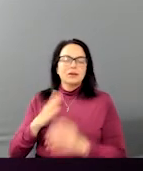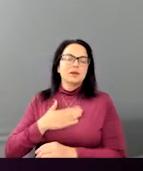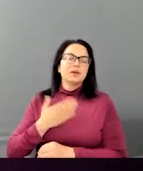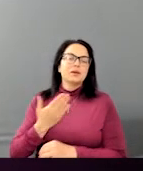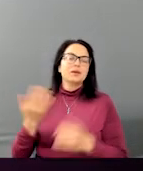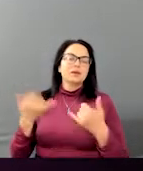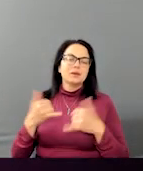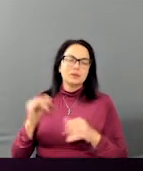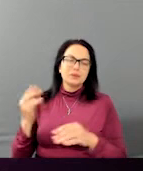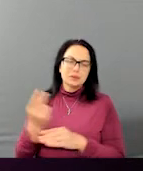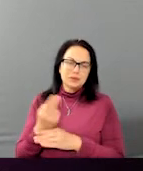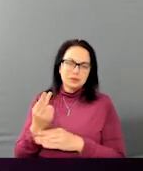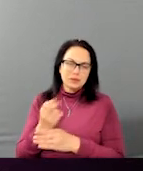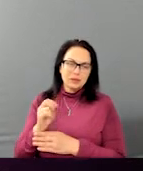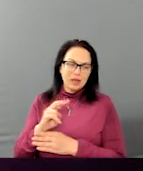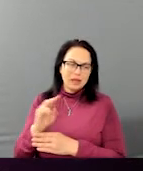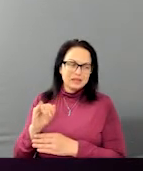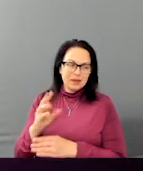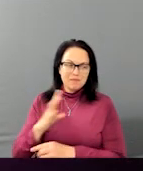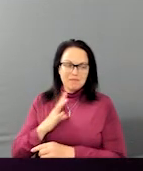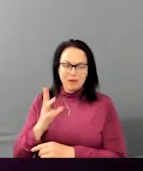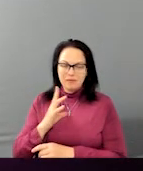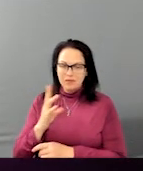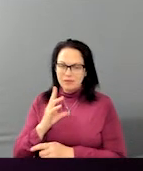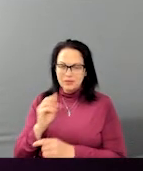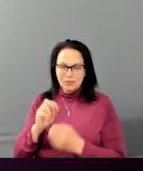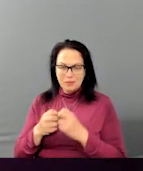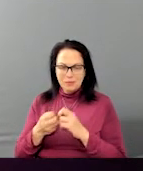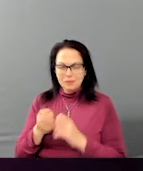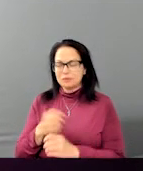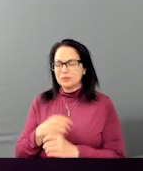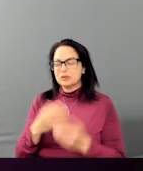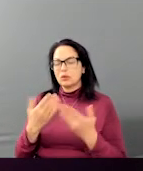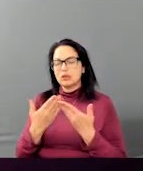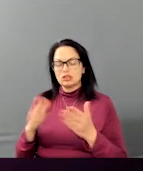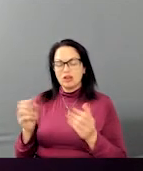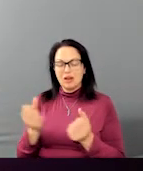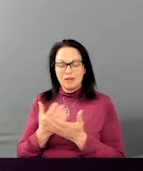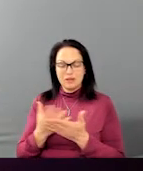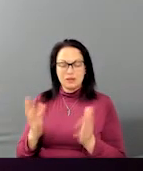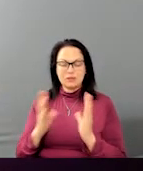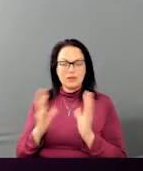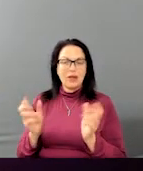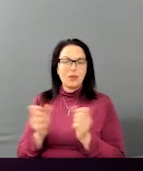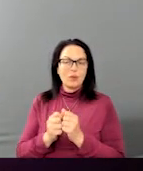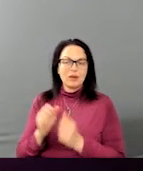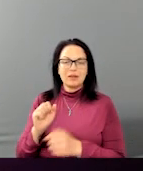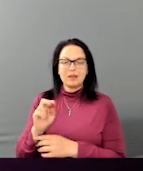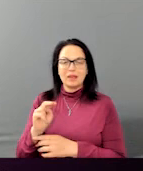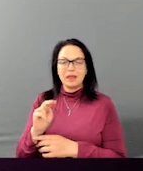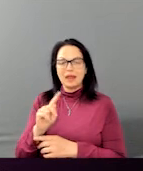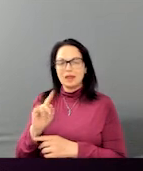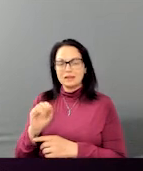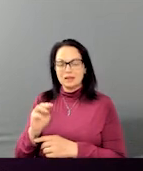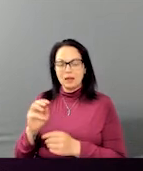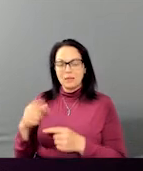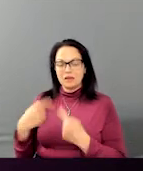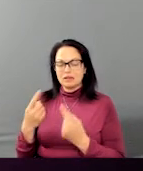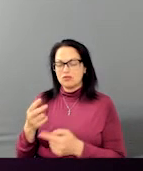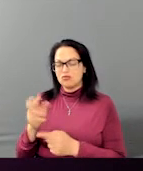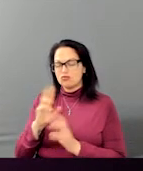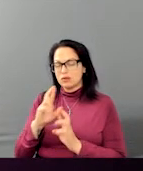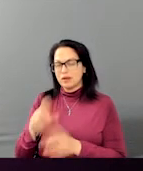fine, perfectly fine. So in general, everything was fine with Enzyme until React 17 came